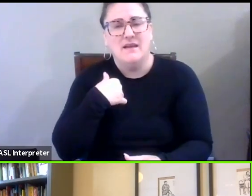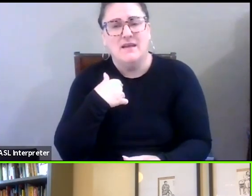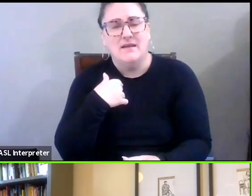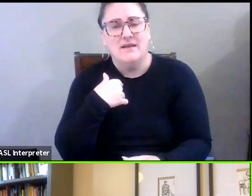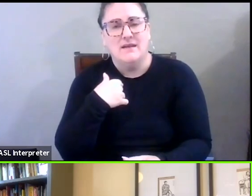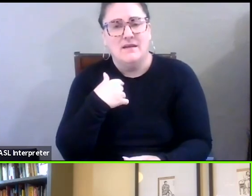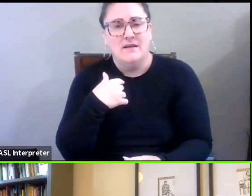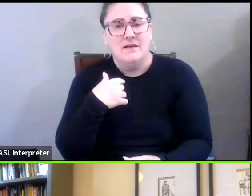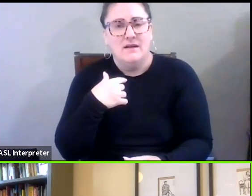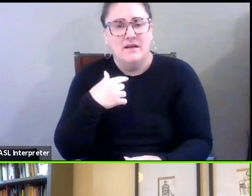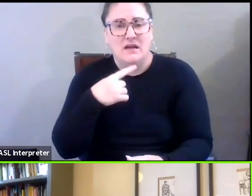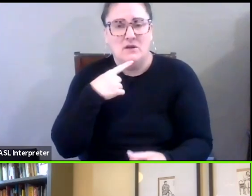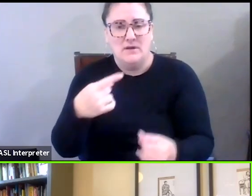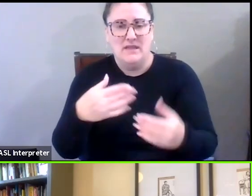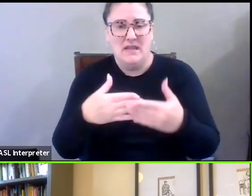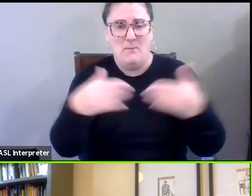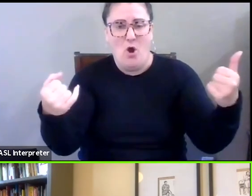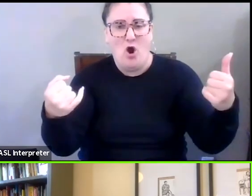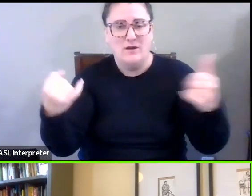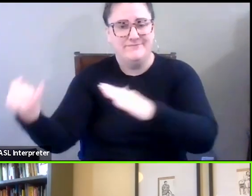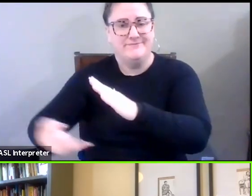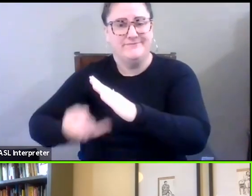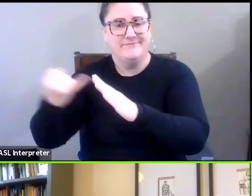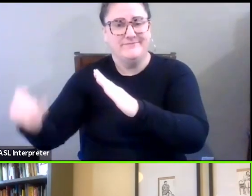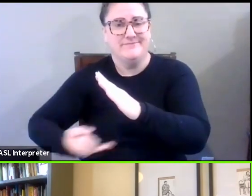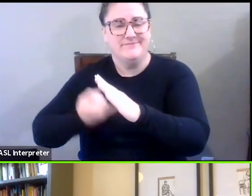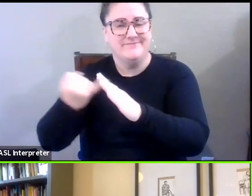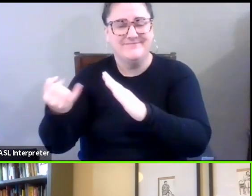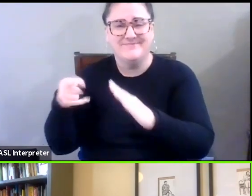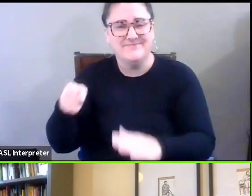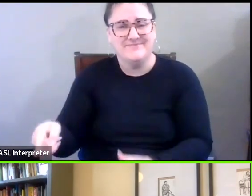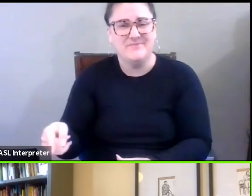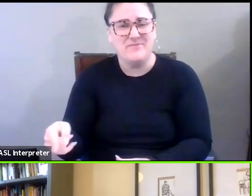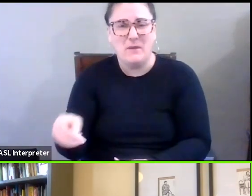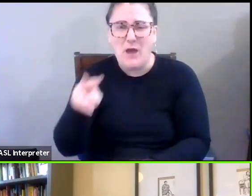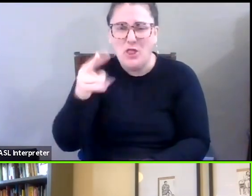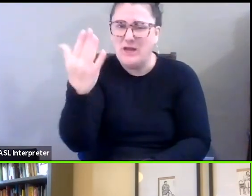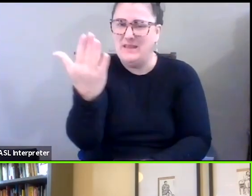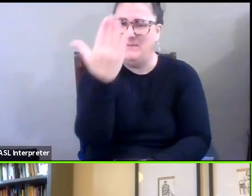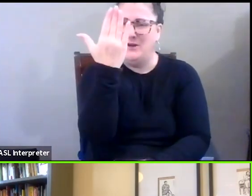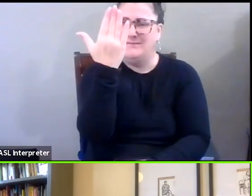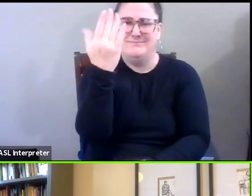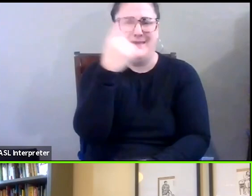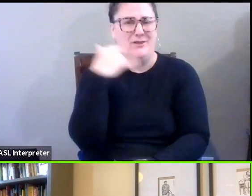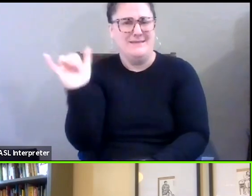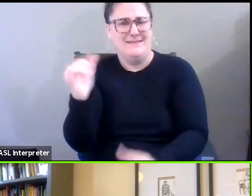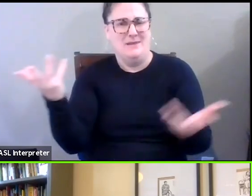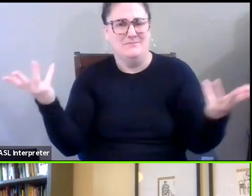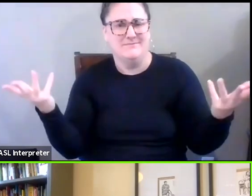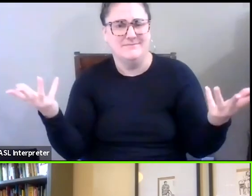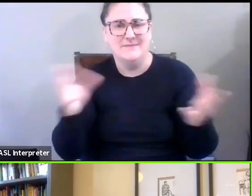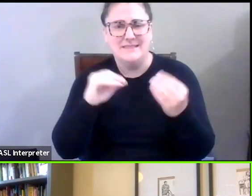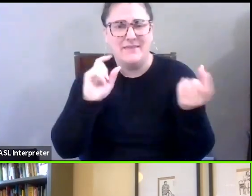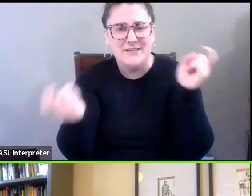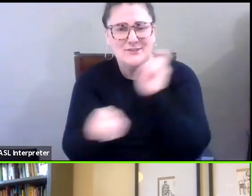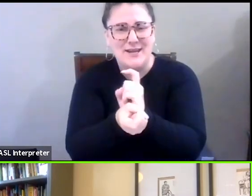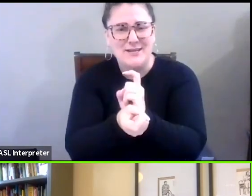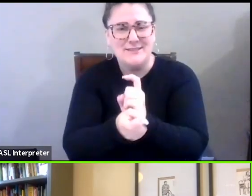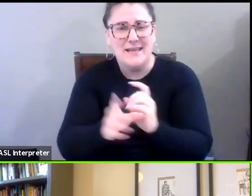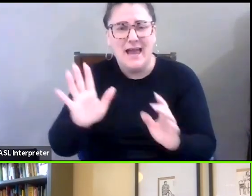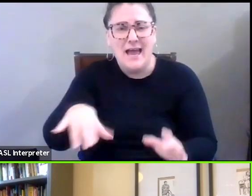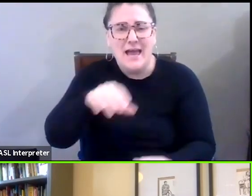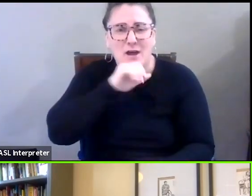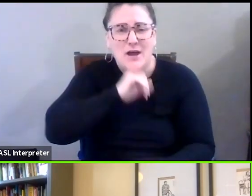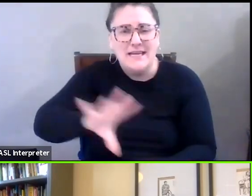And set me apart from them, right? But of course, I'm looking at the mirror, nothing has changed to me. I'm still the little